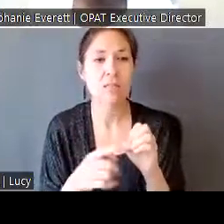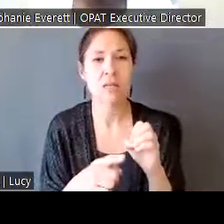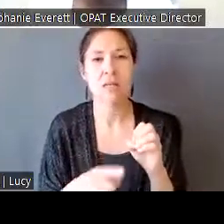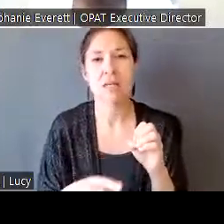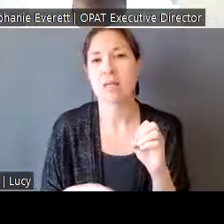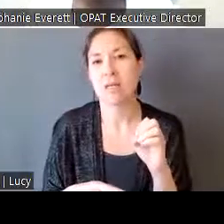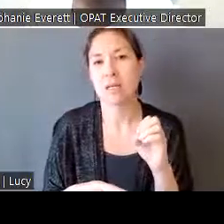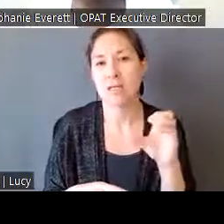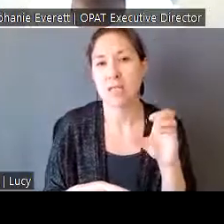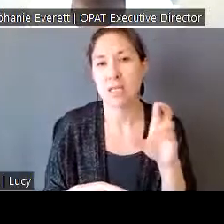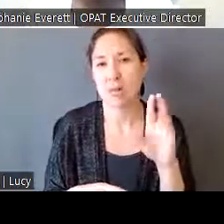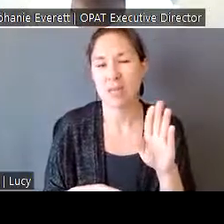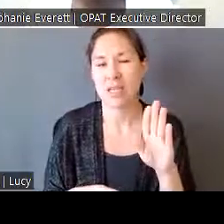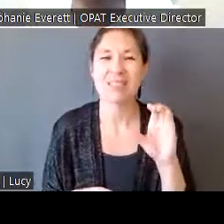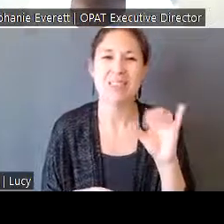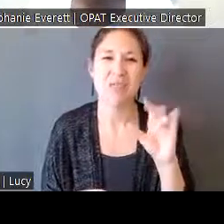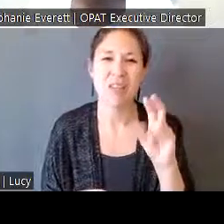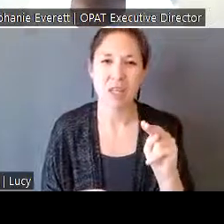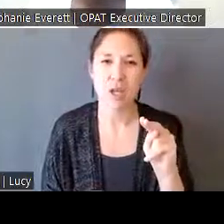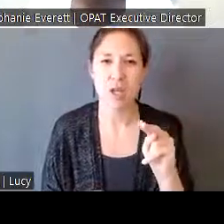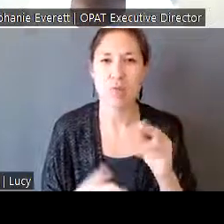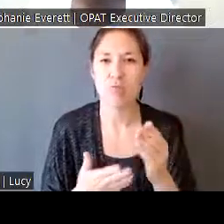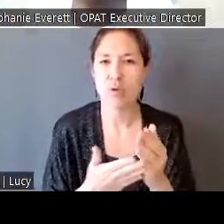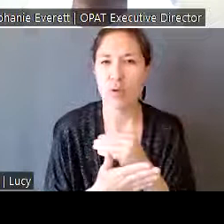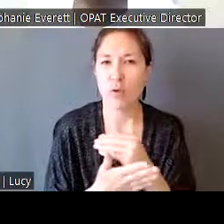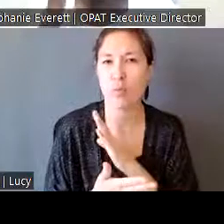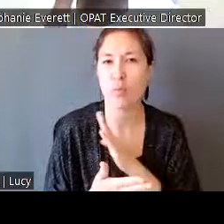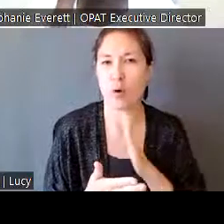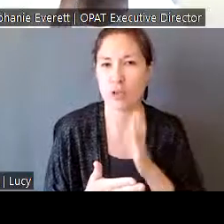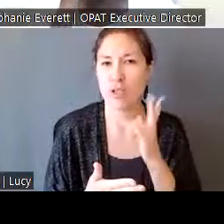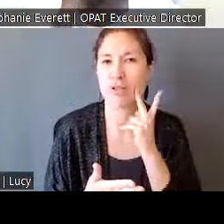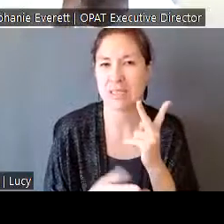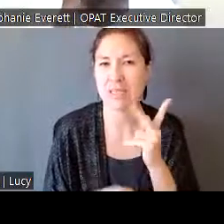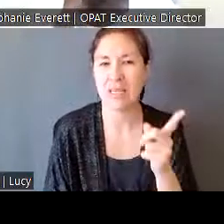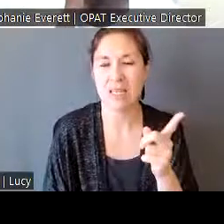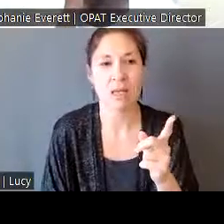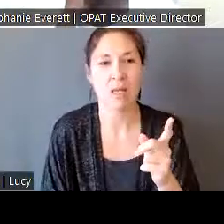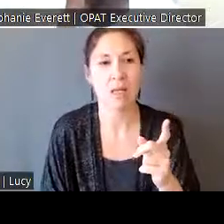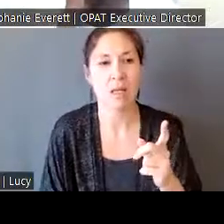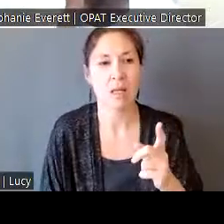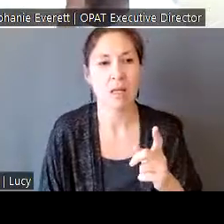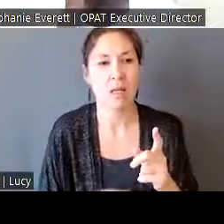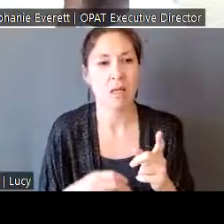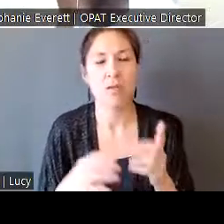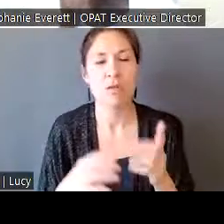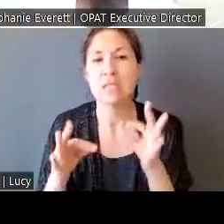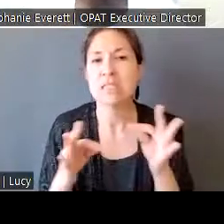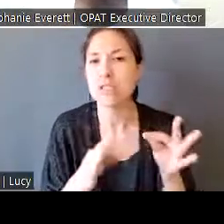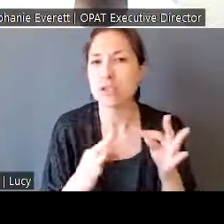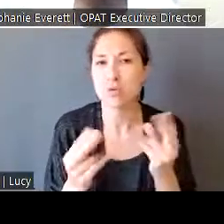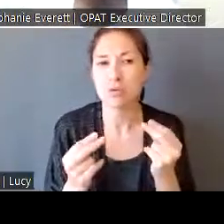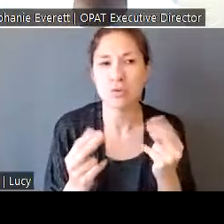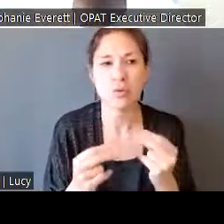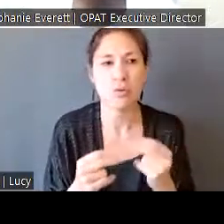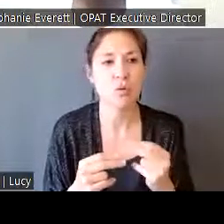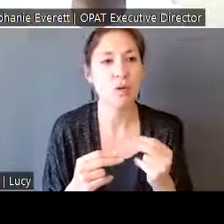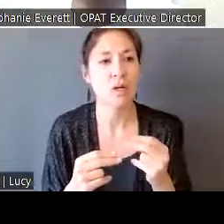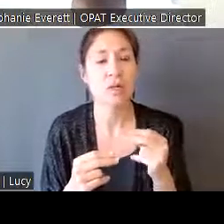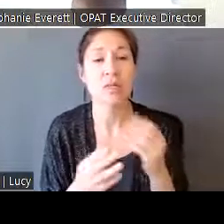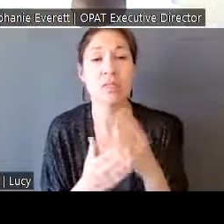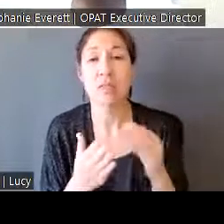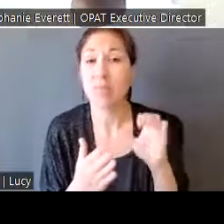would also be listed up here as well. If you click on some of the cases, you'll see general information about the